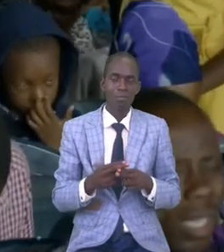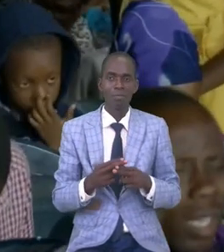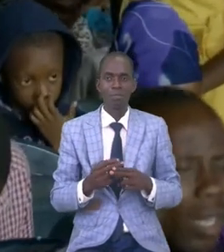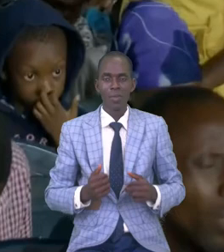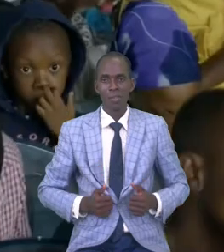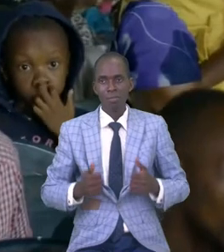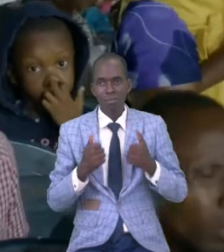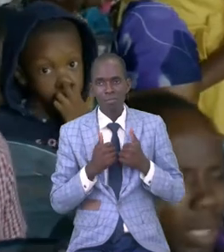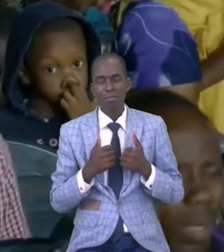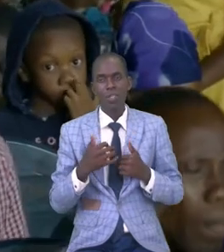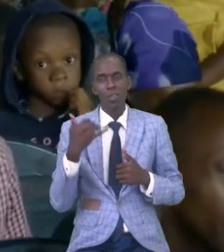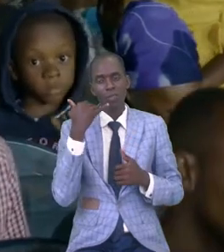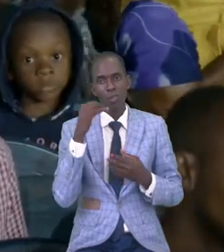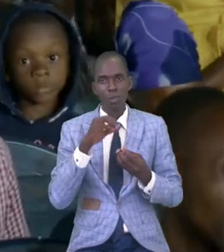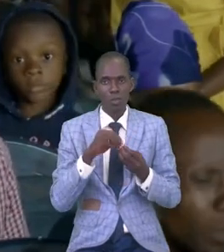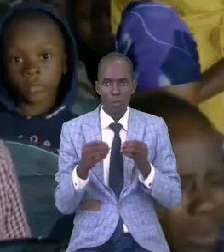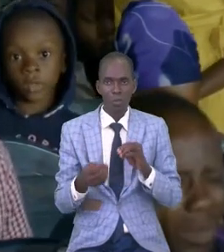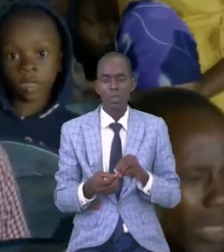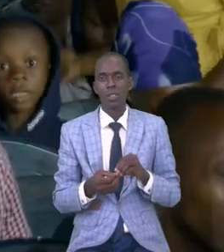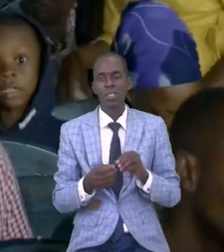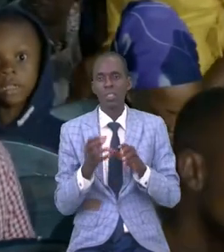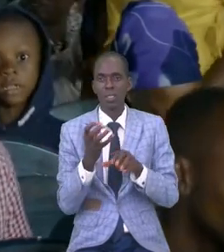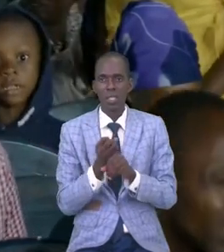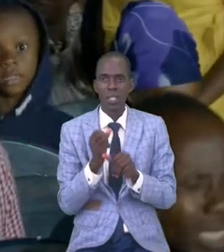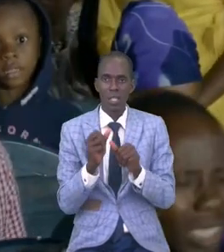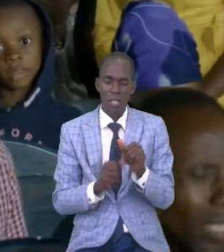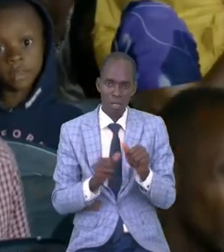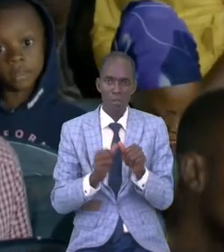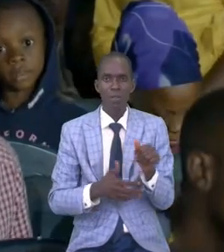Get all the information that is needed.